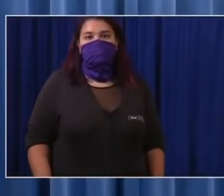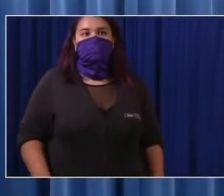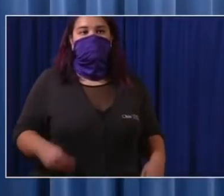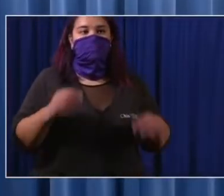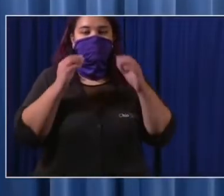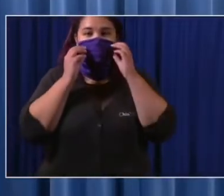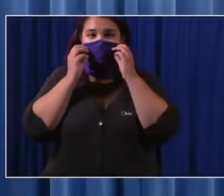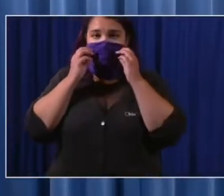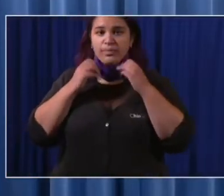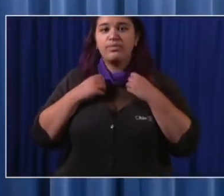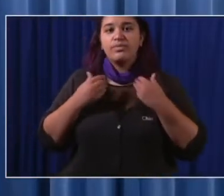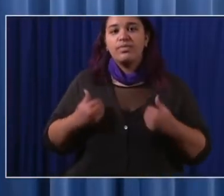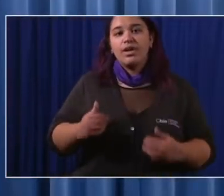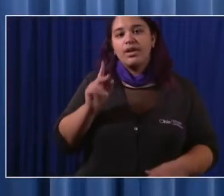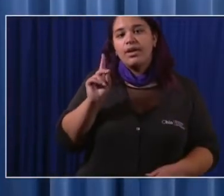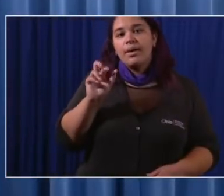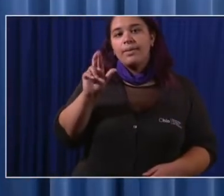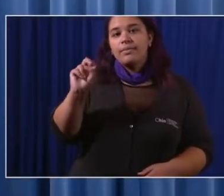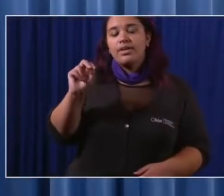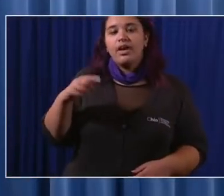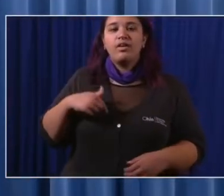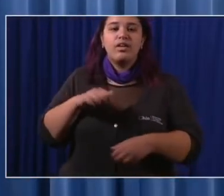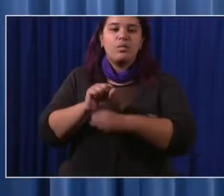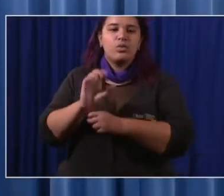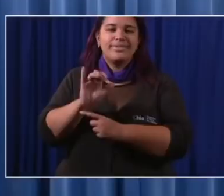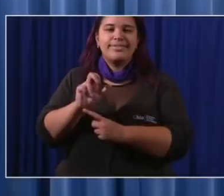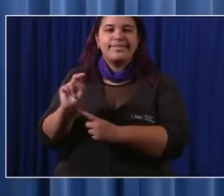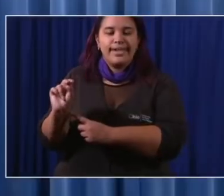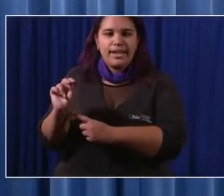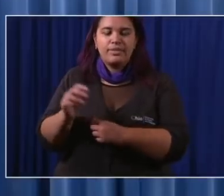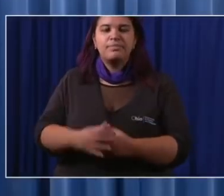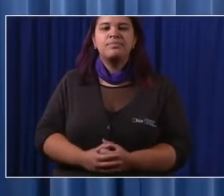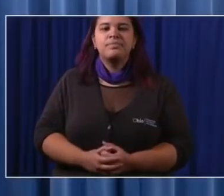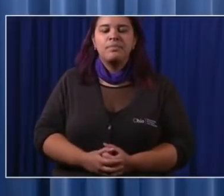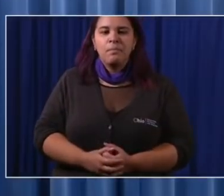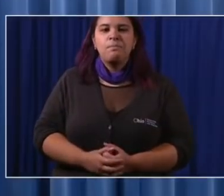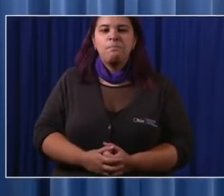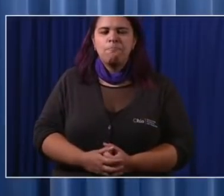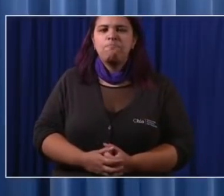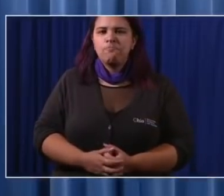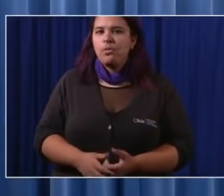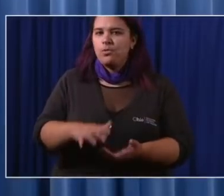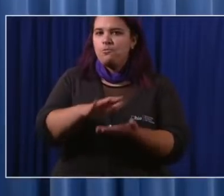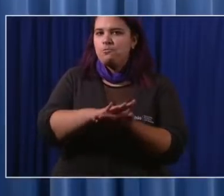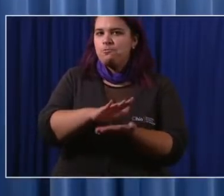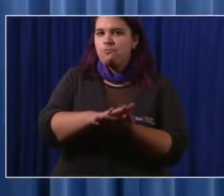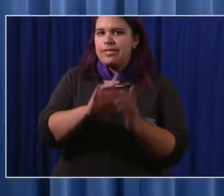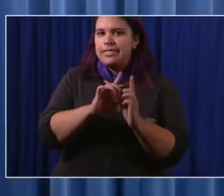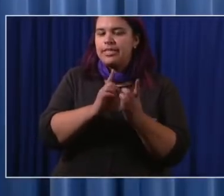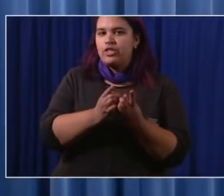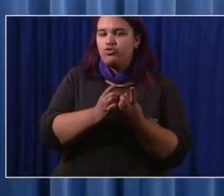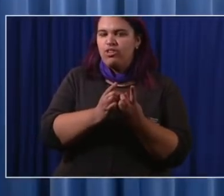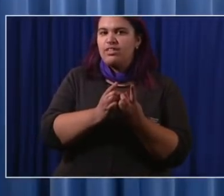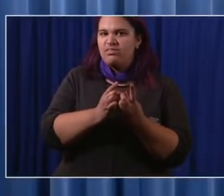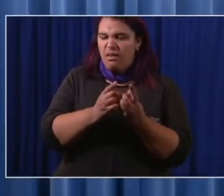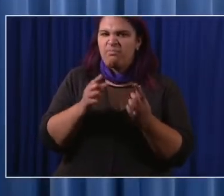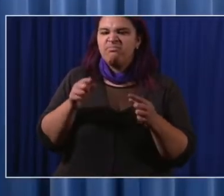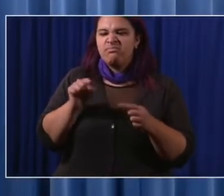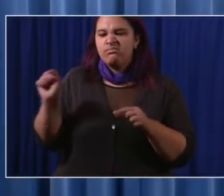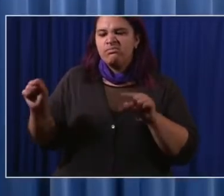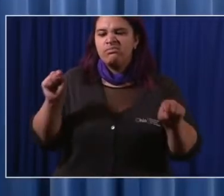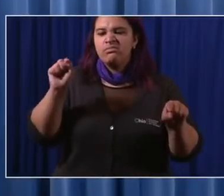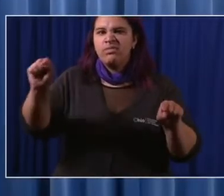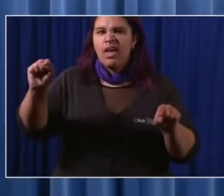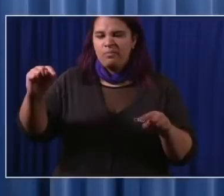Good afternoon, Governor. Karen Johnson, WLWT in Cincinnati. There are a lot of school districts asking about this money. Obviously, they all want a piece of